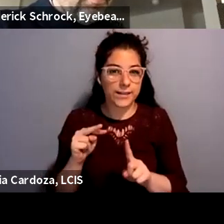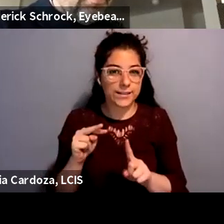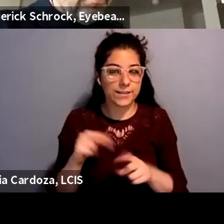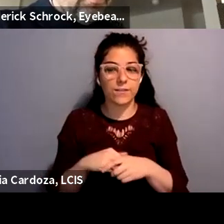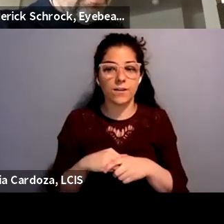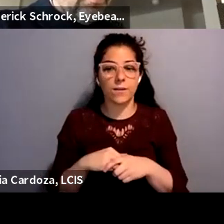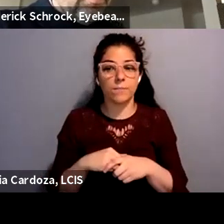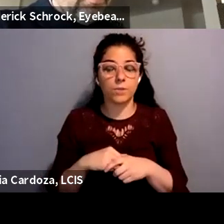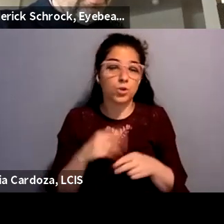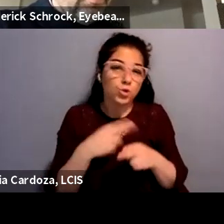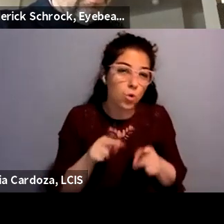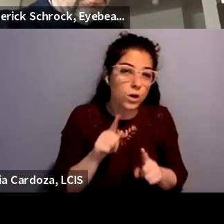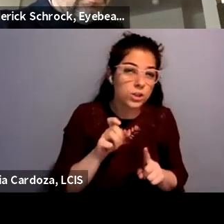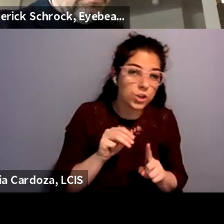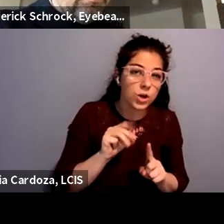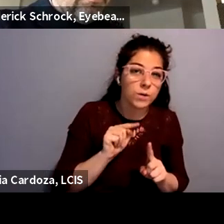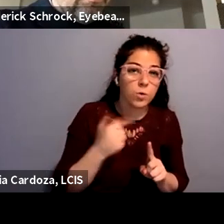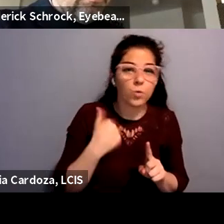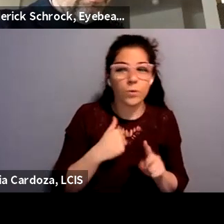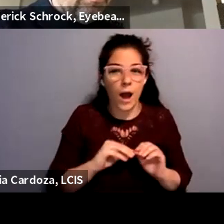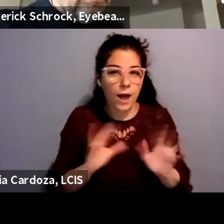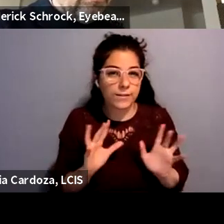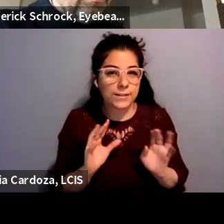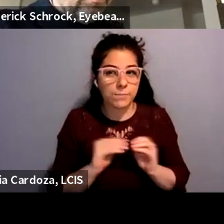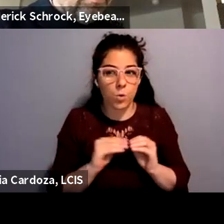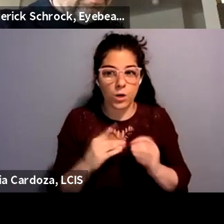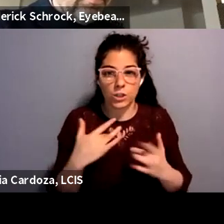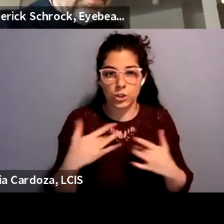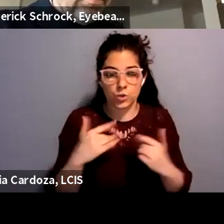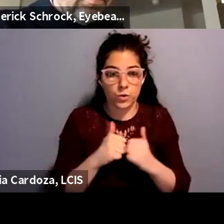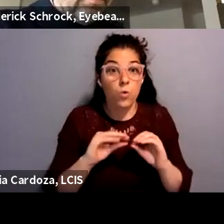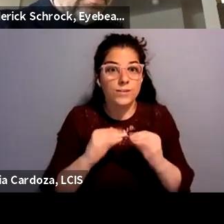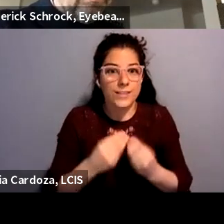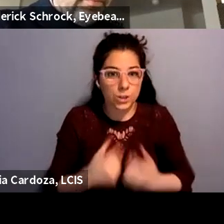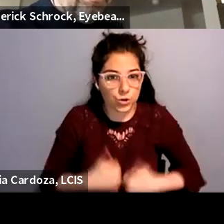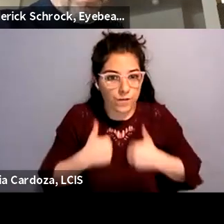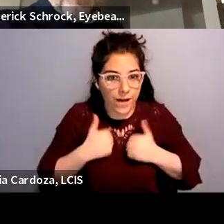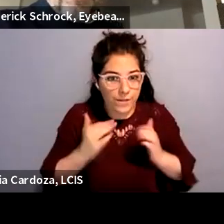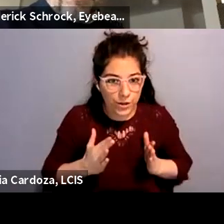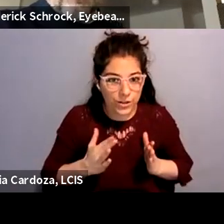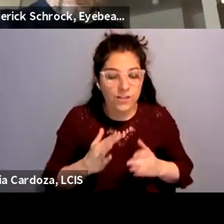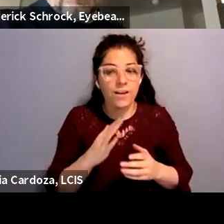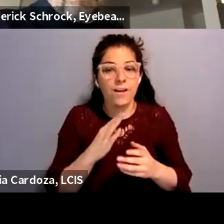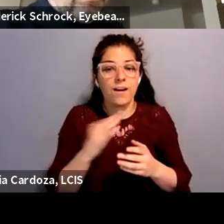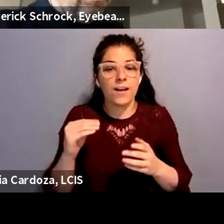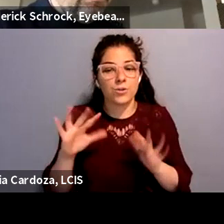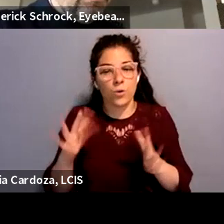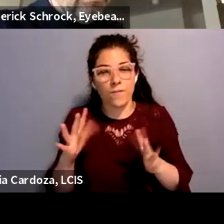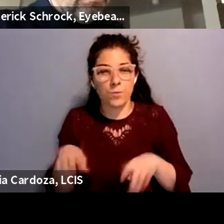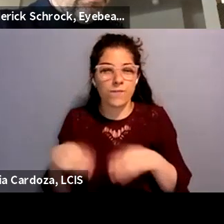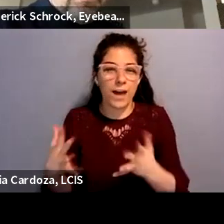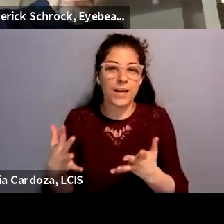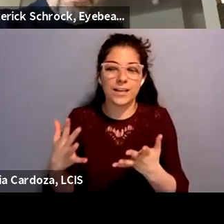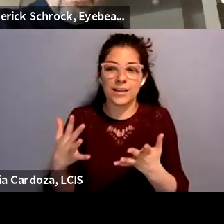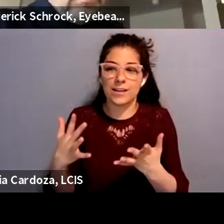know, short-term, we were obviously most concerned with organizational survival and with sort of providing